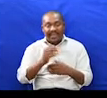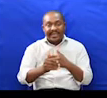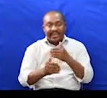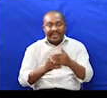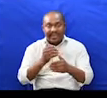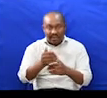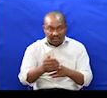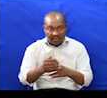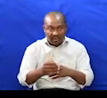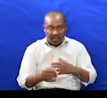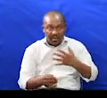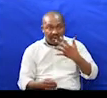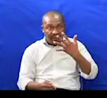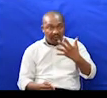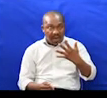atomic theory?